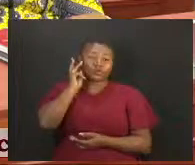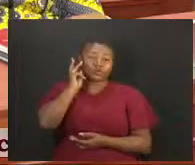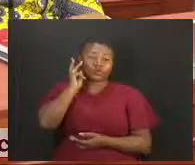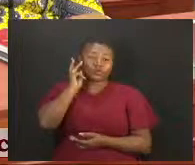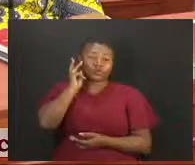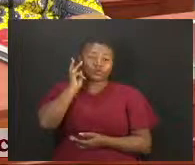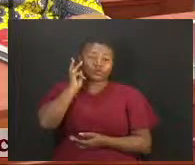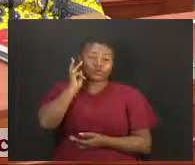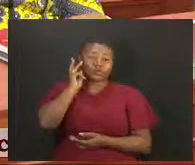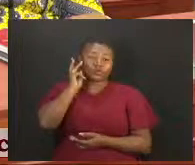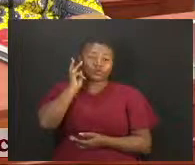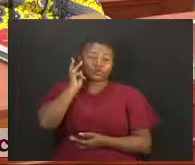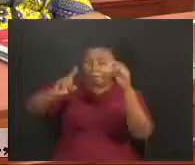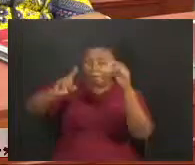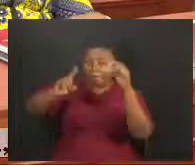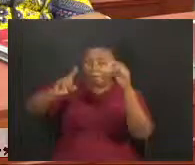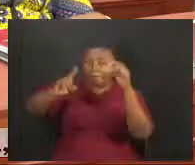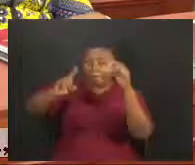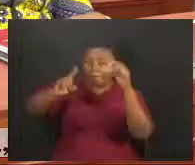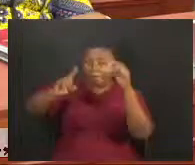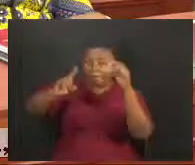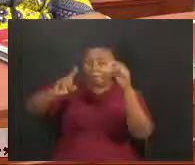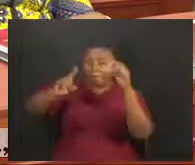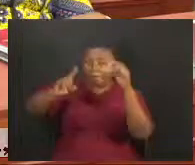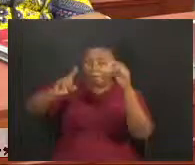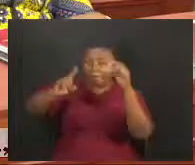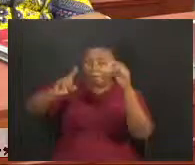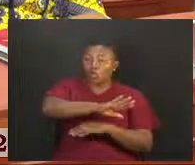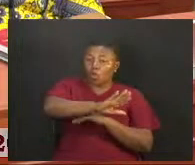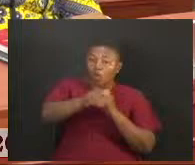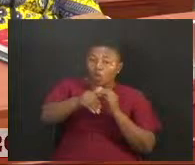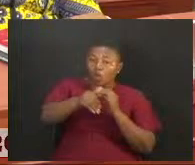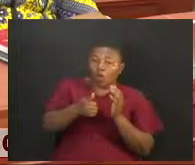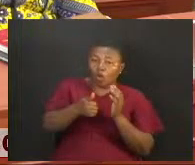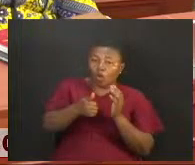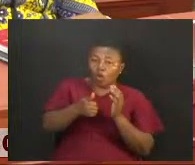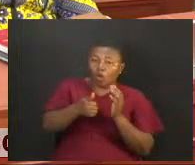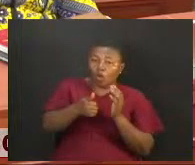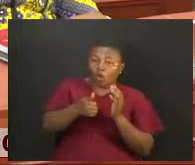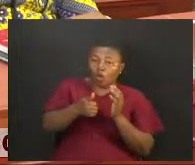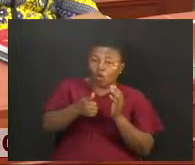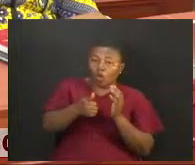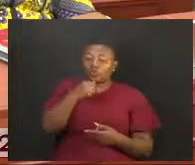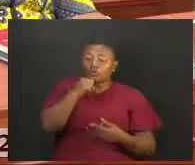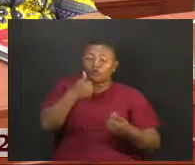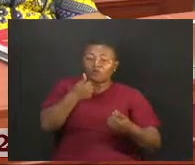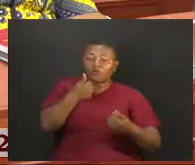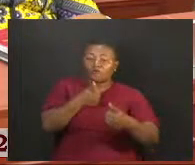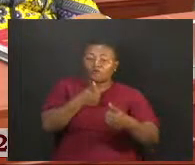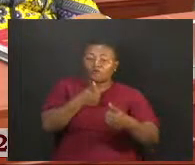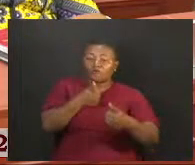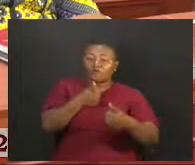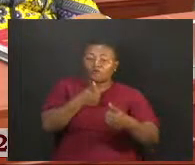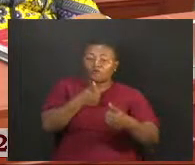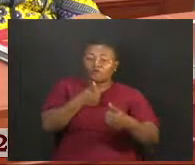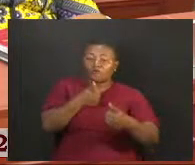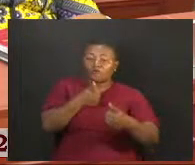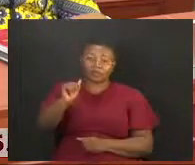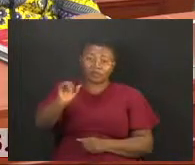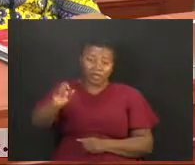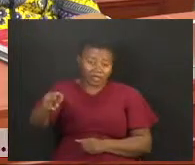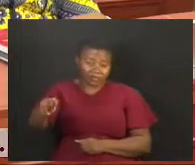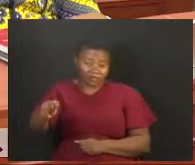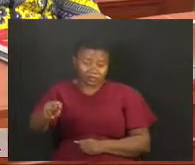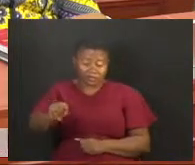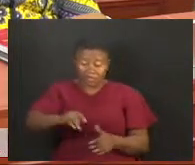against all those who go contrary to the PFM Act, under his